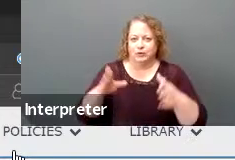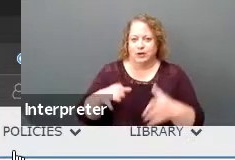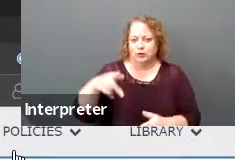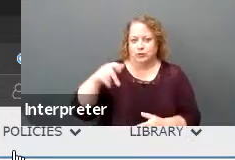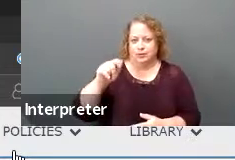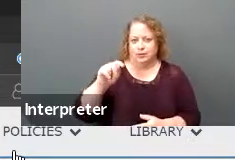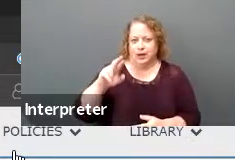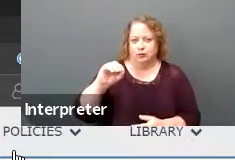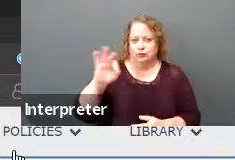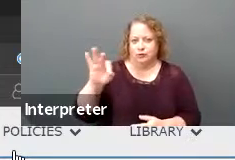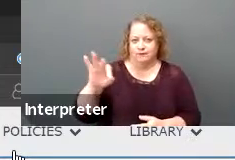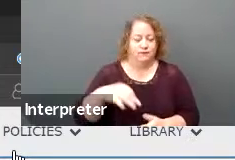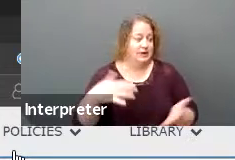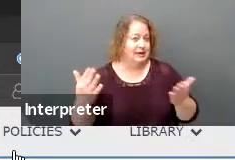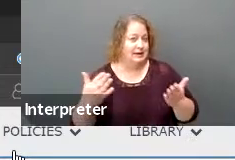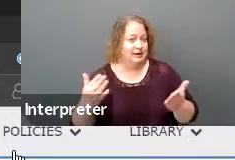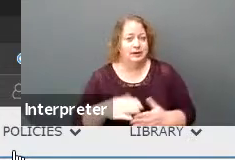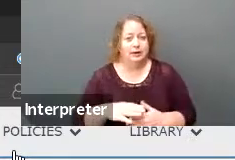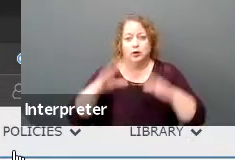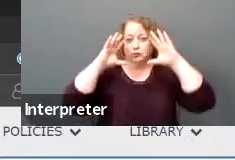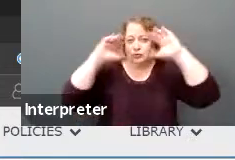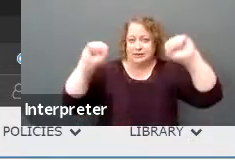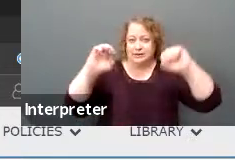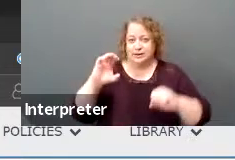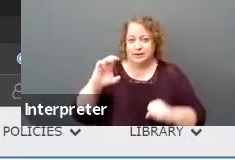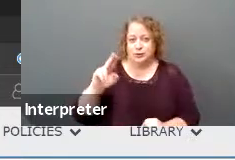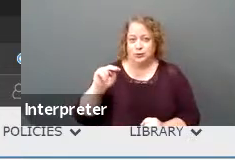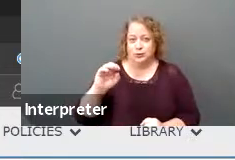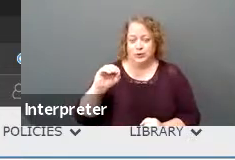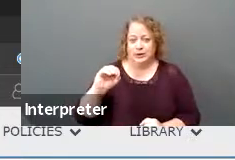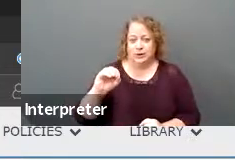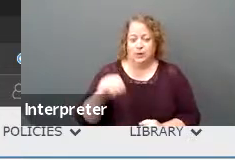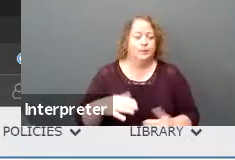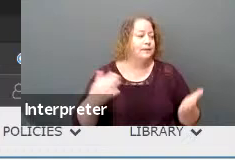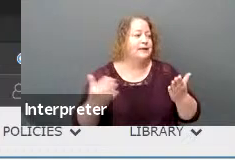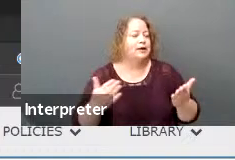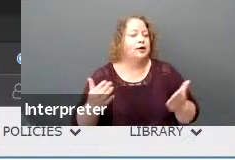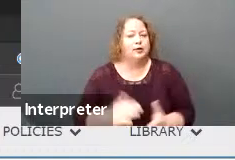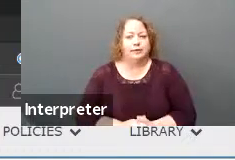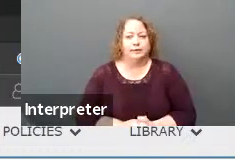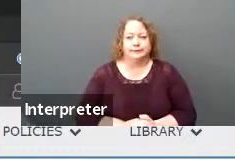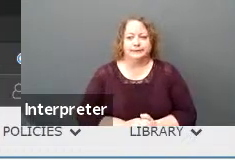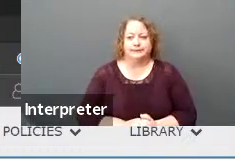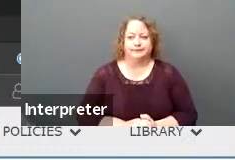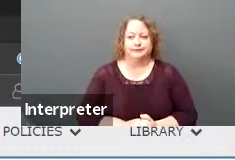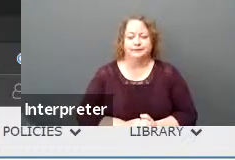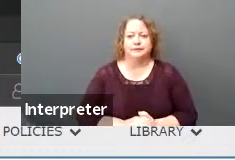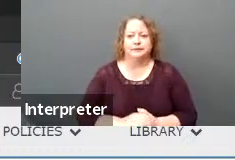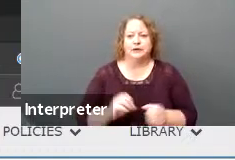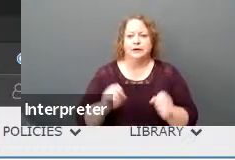Director Petrov. Here. And President Cuneo. Here.